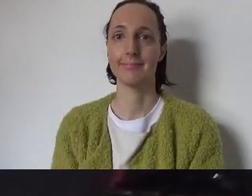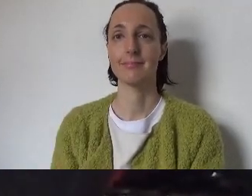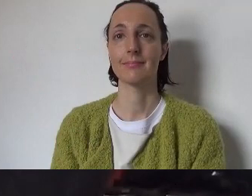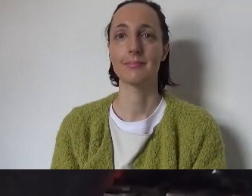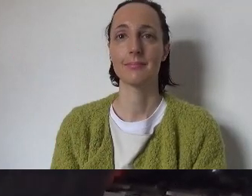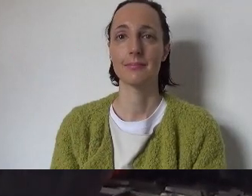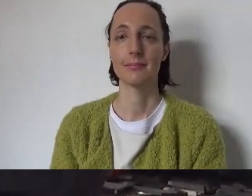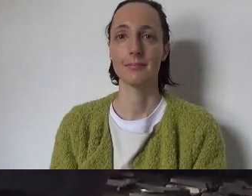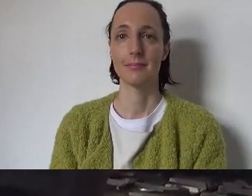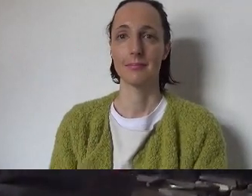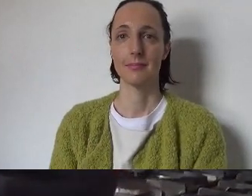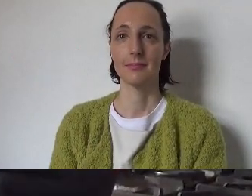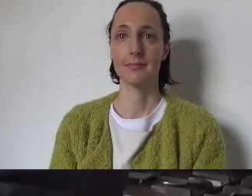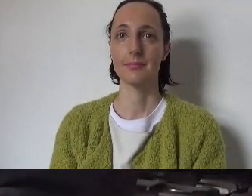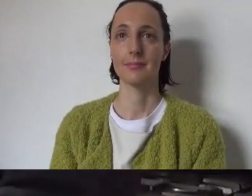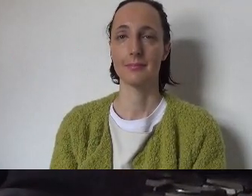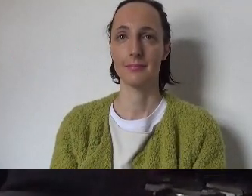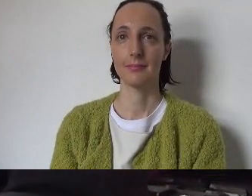Start.